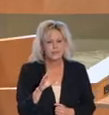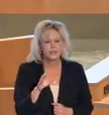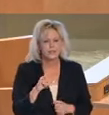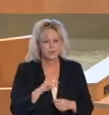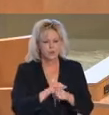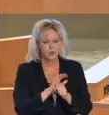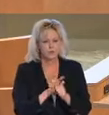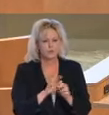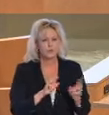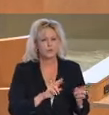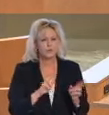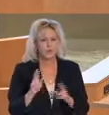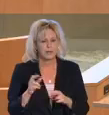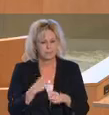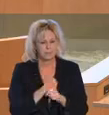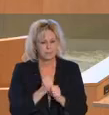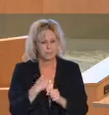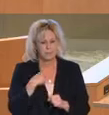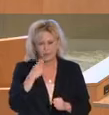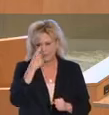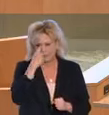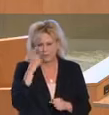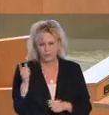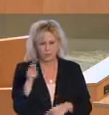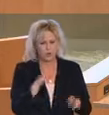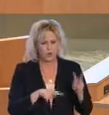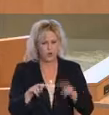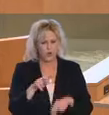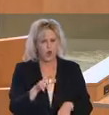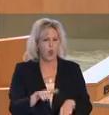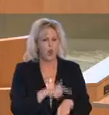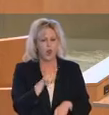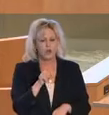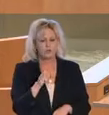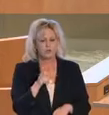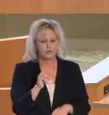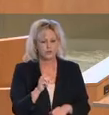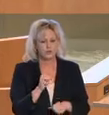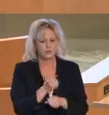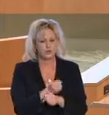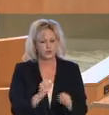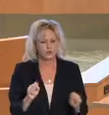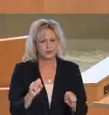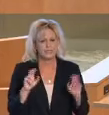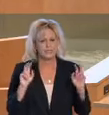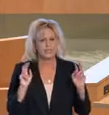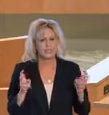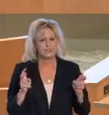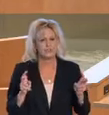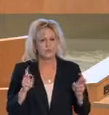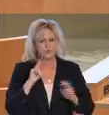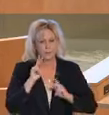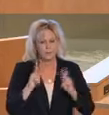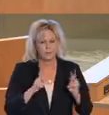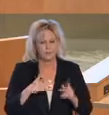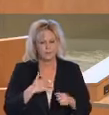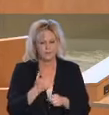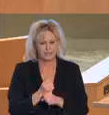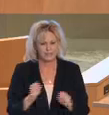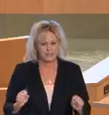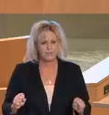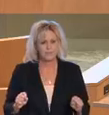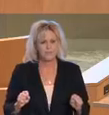Kind of specification makes me think that you're looking at this as a long-term security issue for people to feel like they can be safe